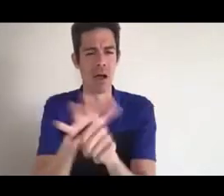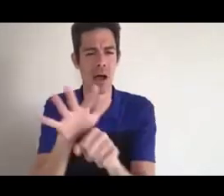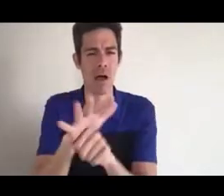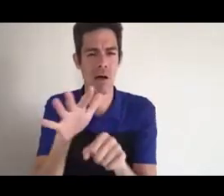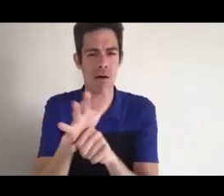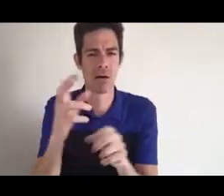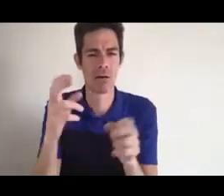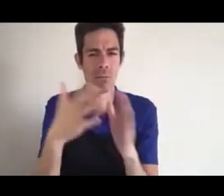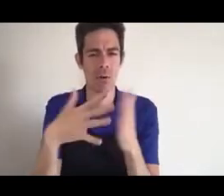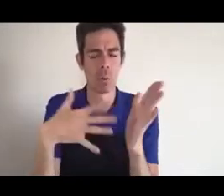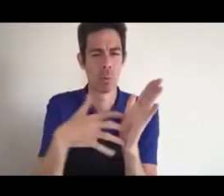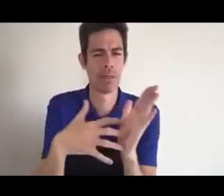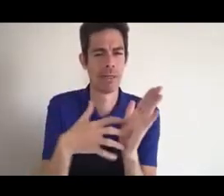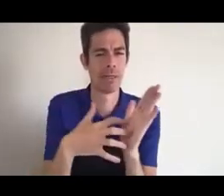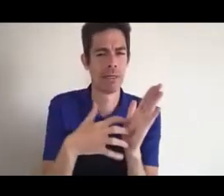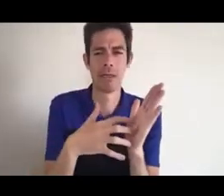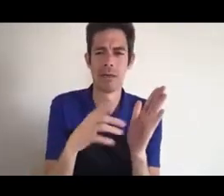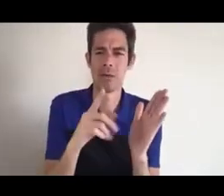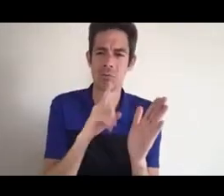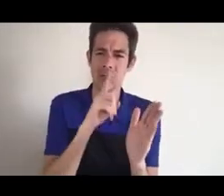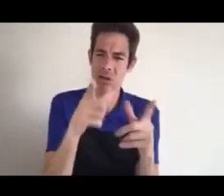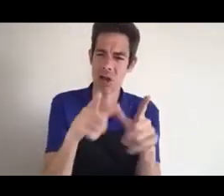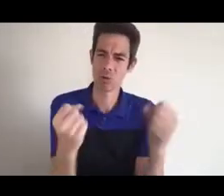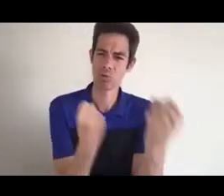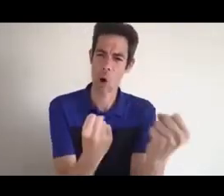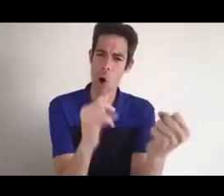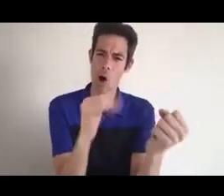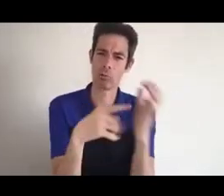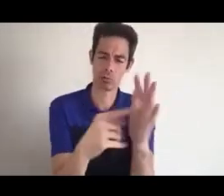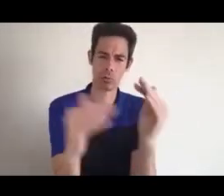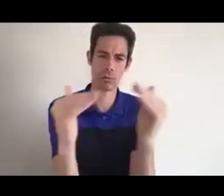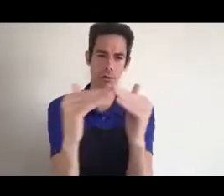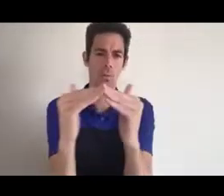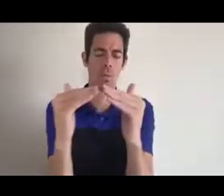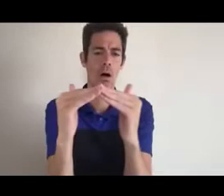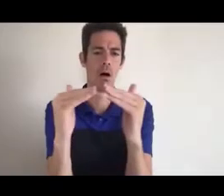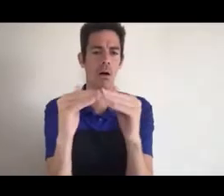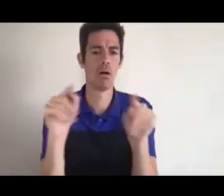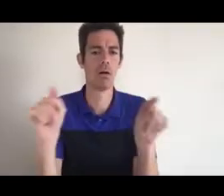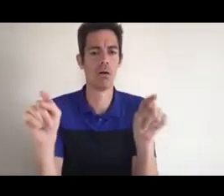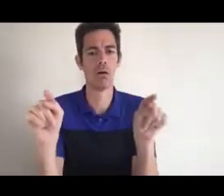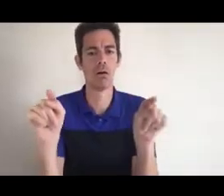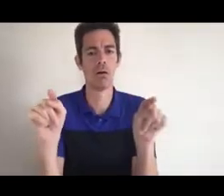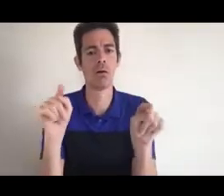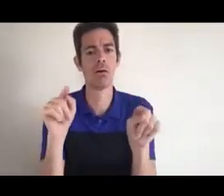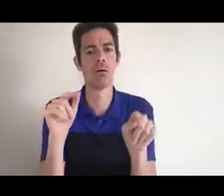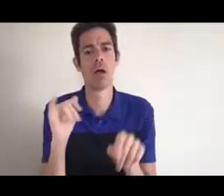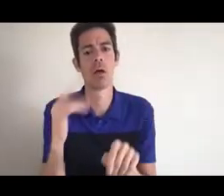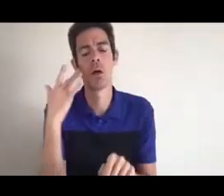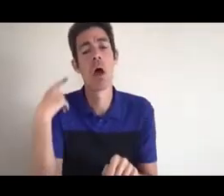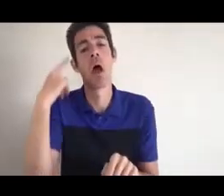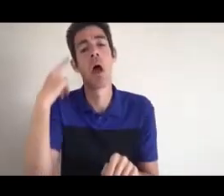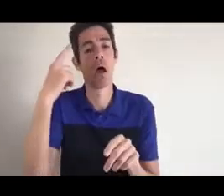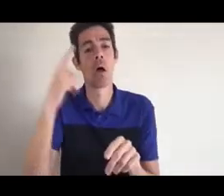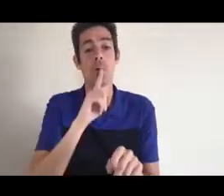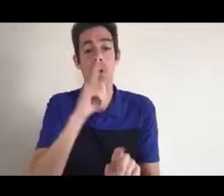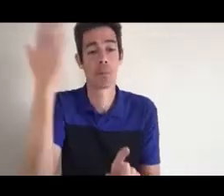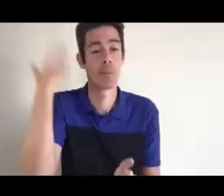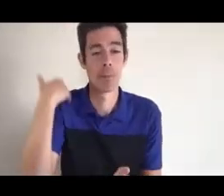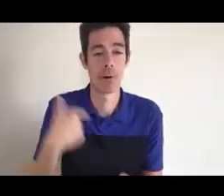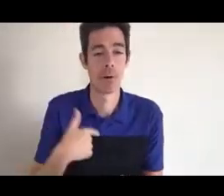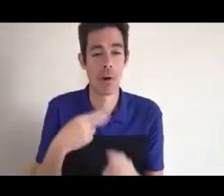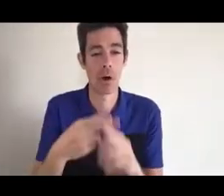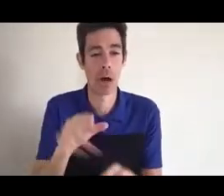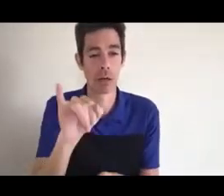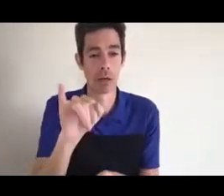it's not specific enough. It becomes kind of a weak sentence. And so you want to show the language strongly and the equality